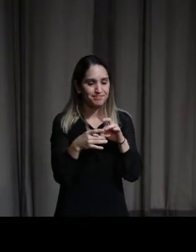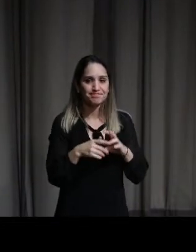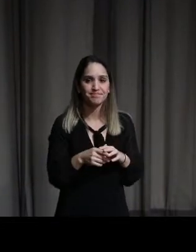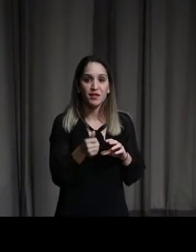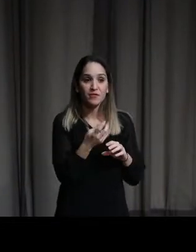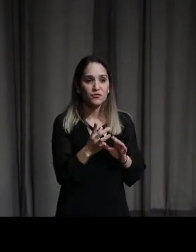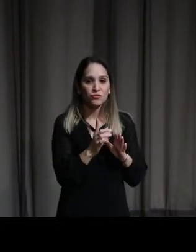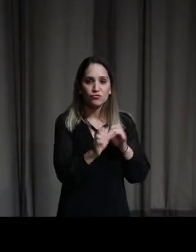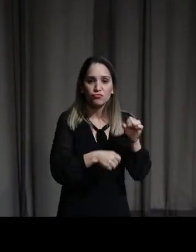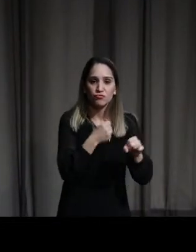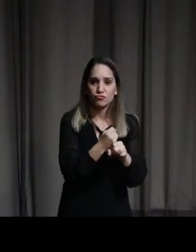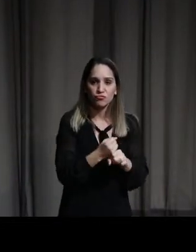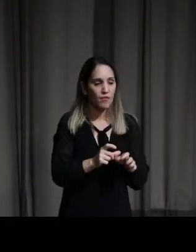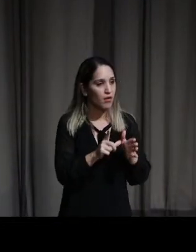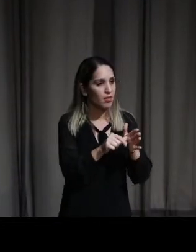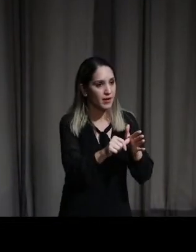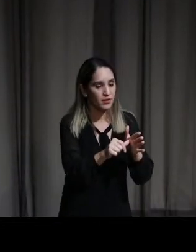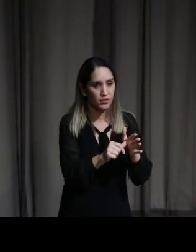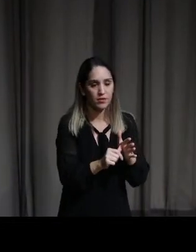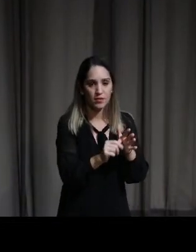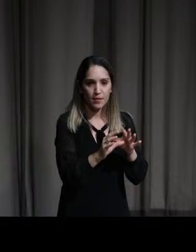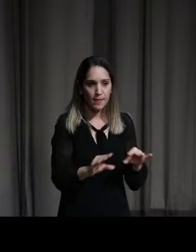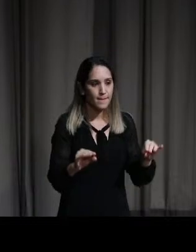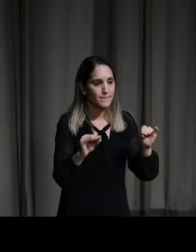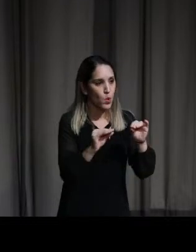later, we get this kind of